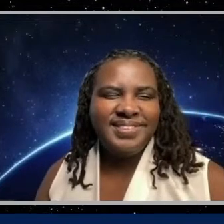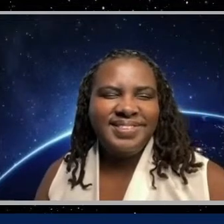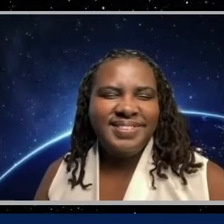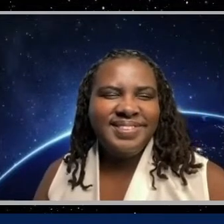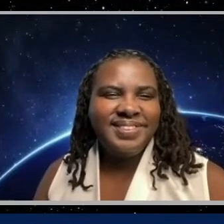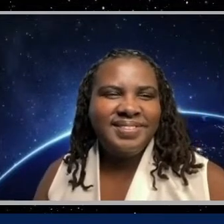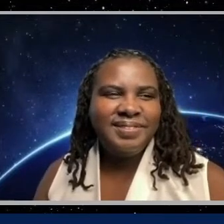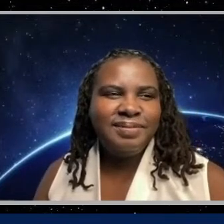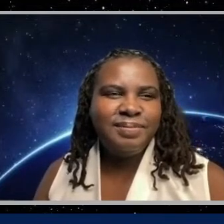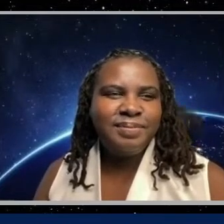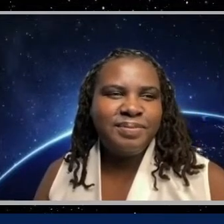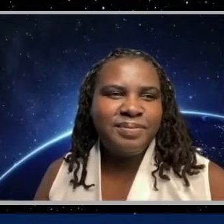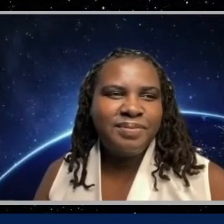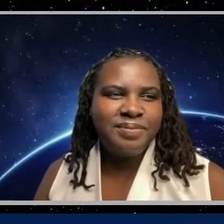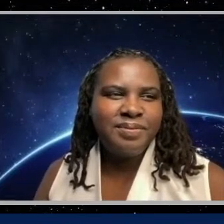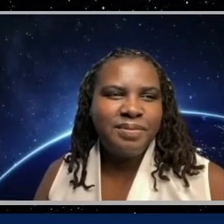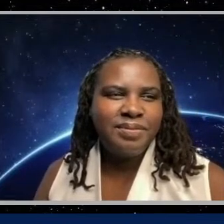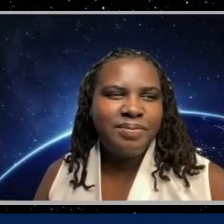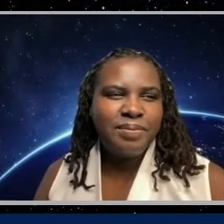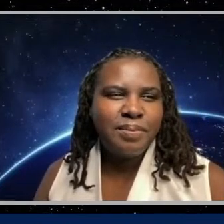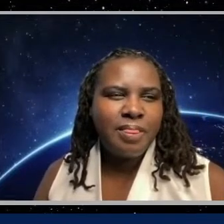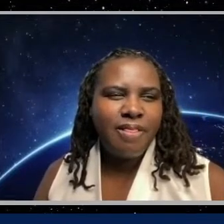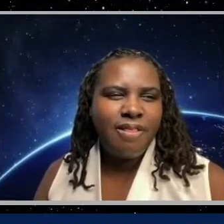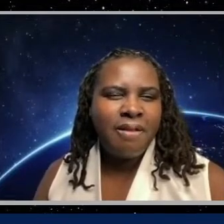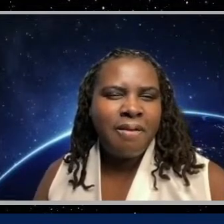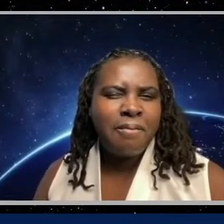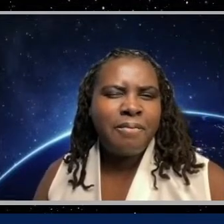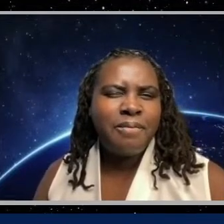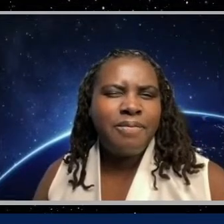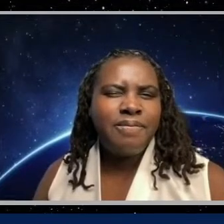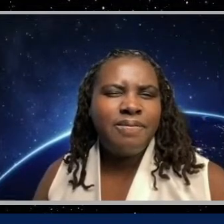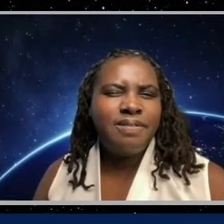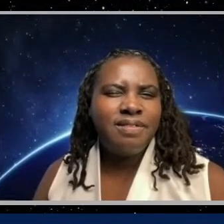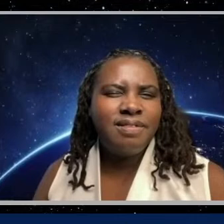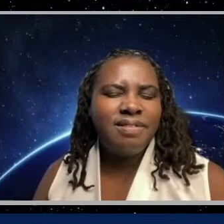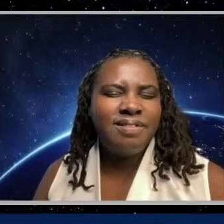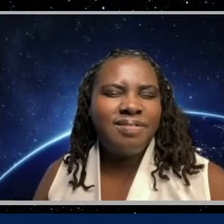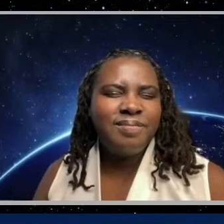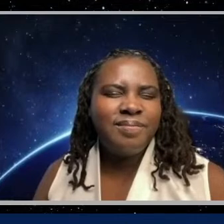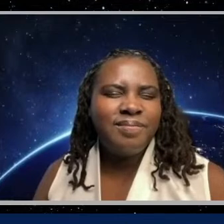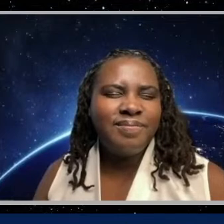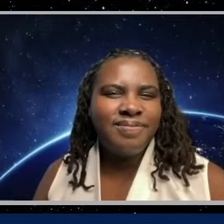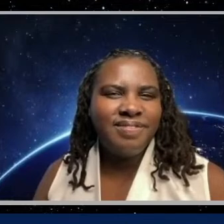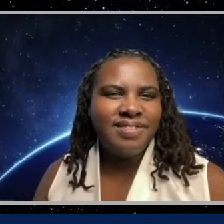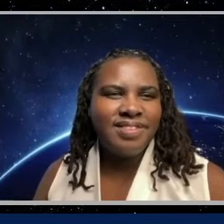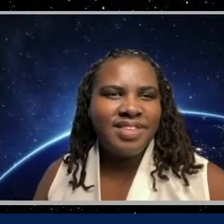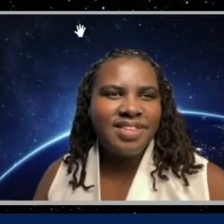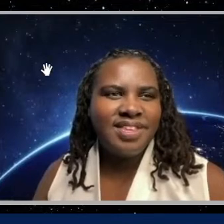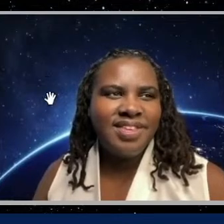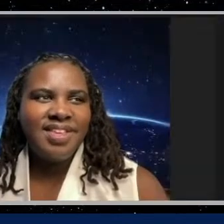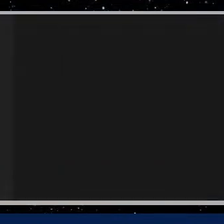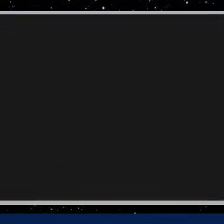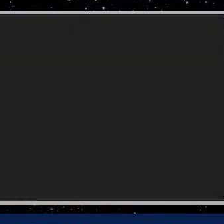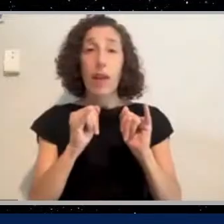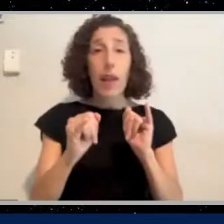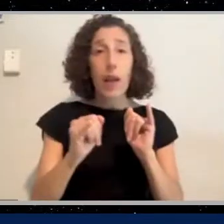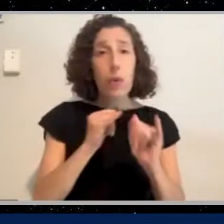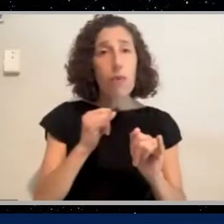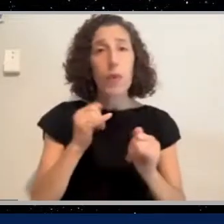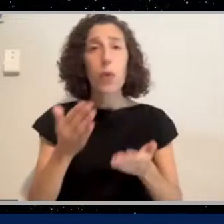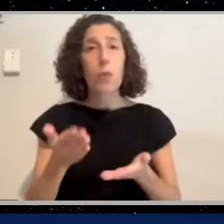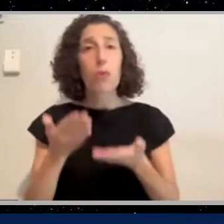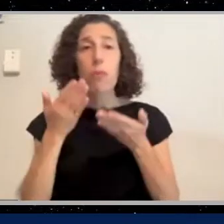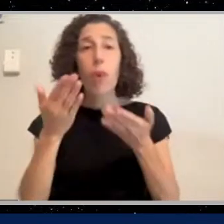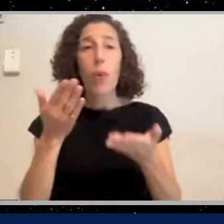to make a proposal or present something that you wanted to do on the flight? Or, yeah, was